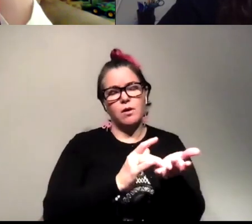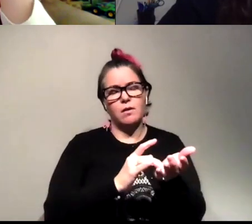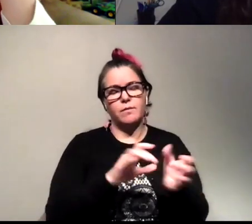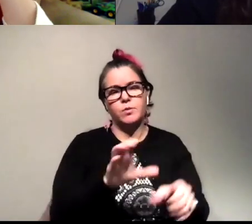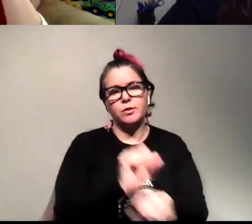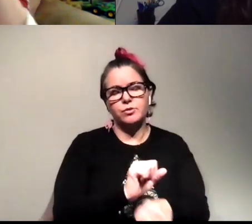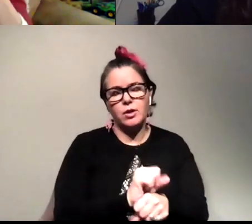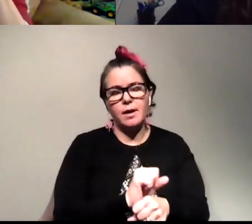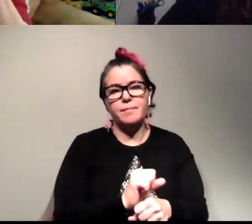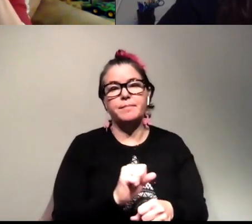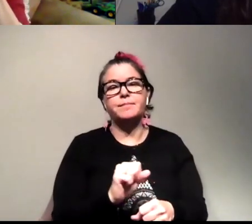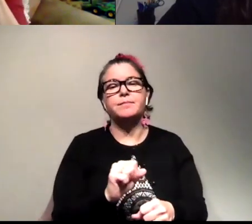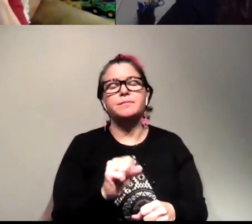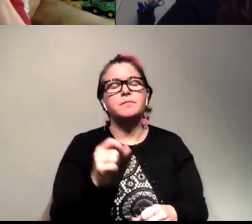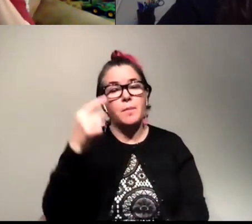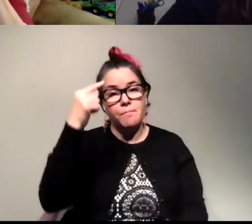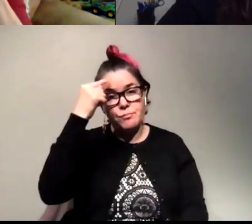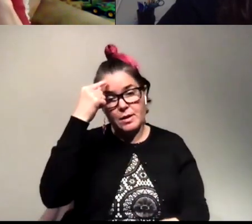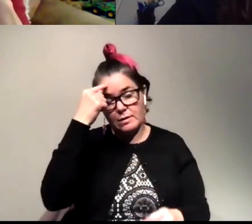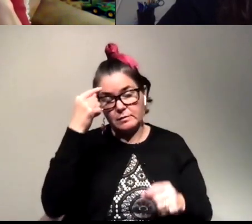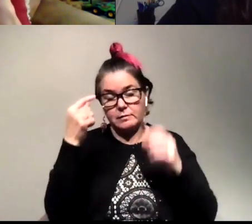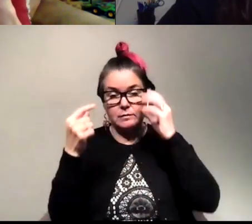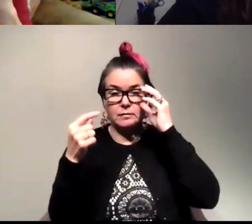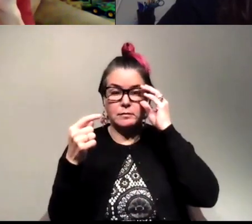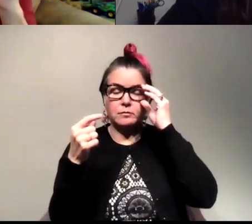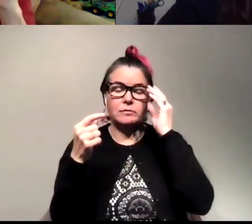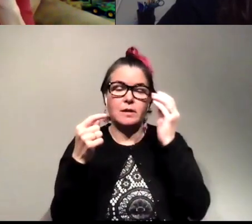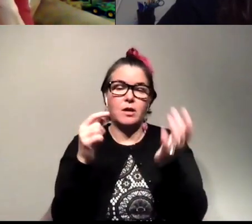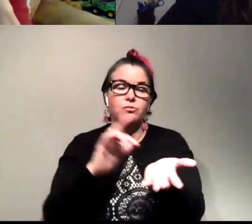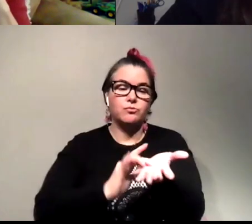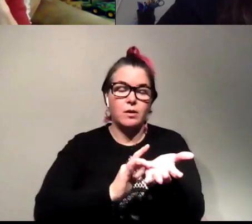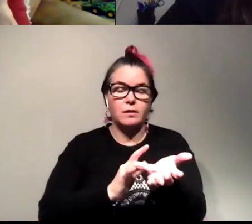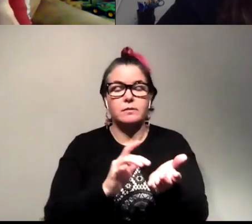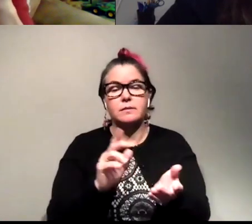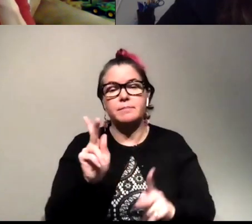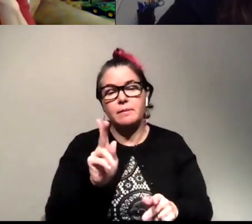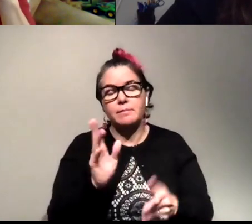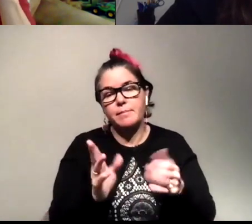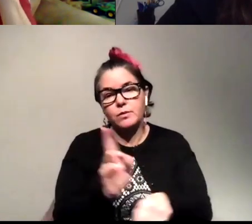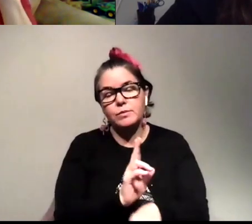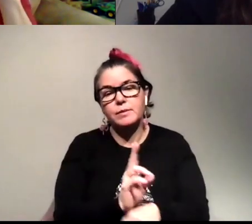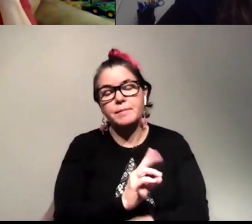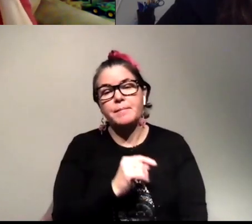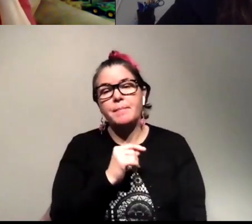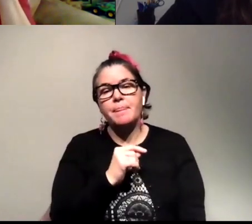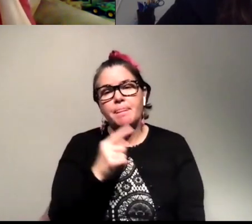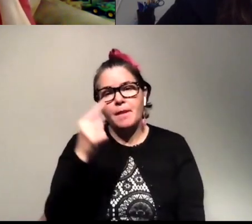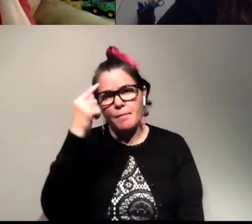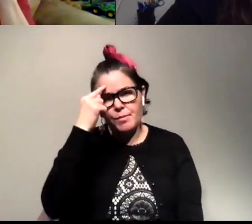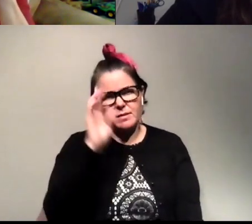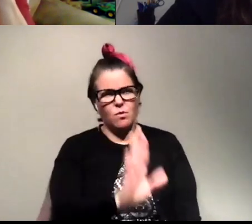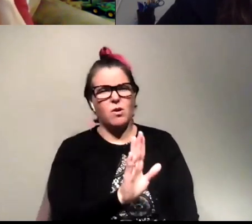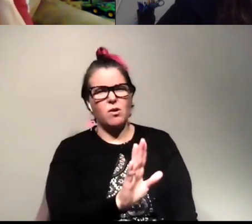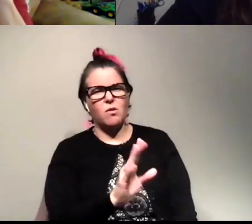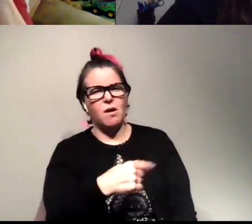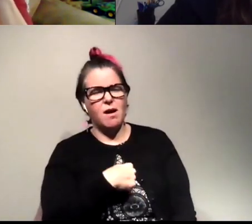so if you take the brain and drugs that people might be using, the brain will be like, whoa, I'm